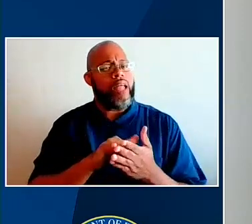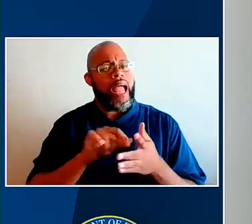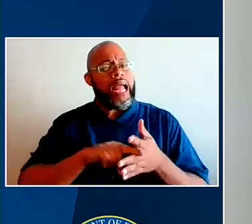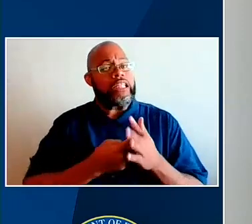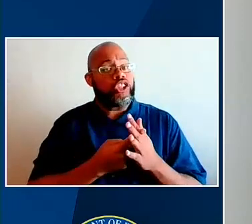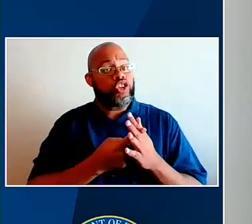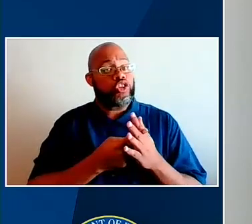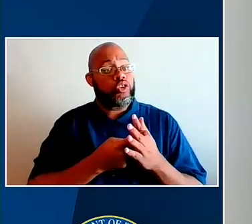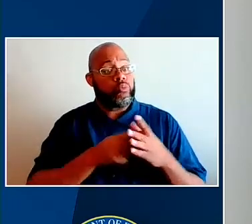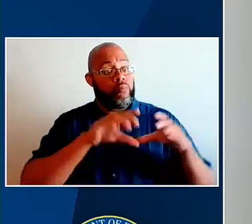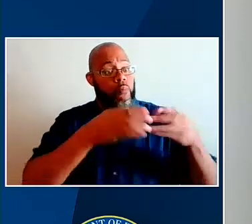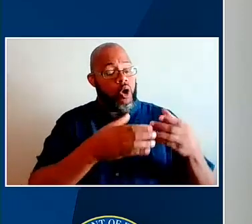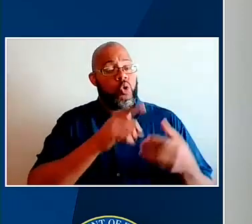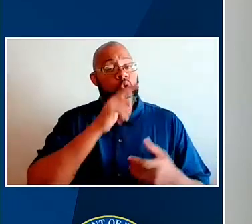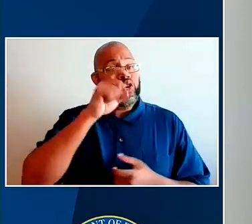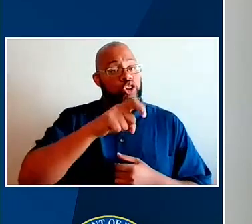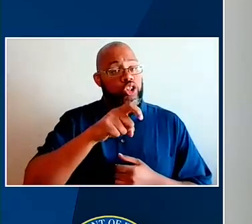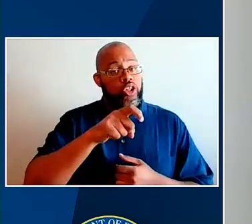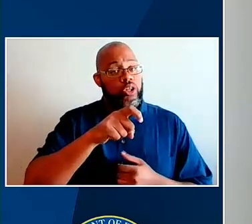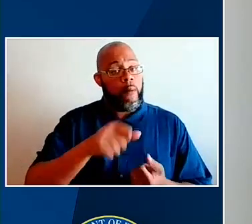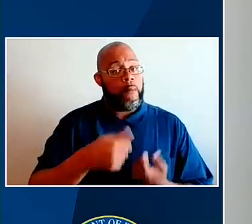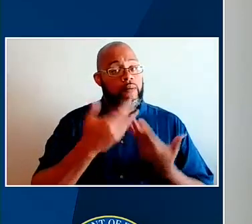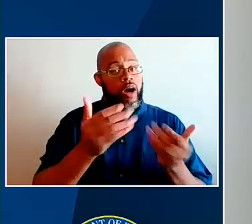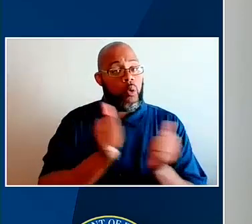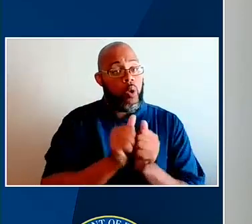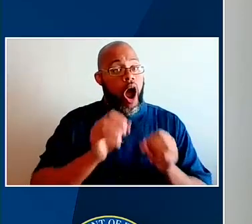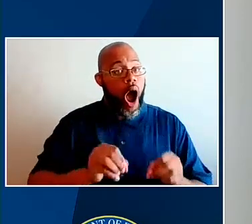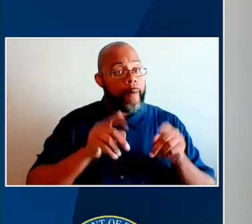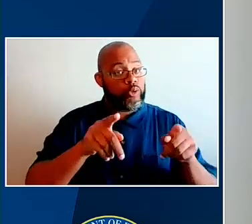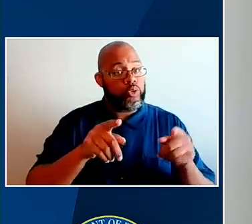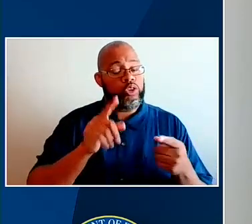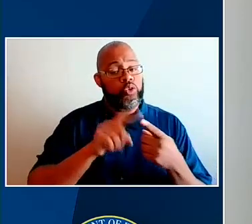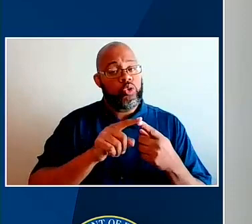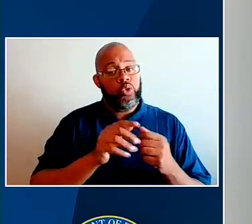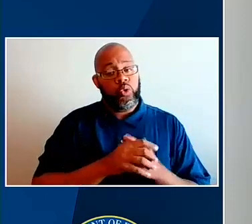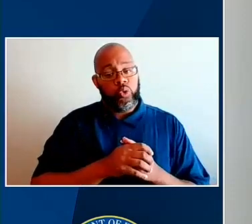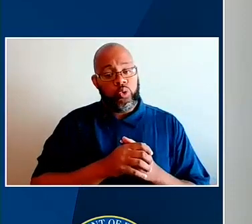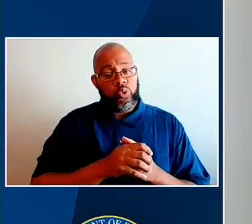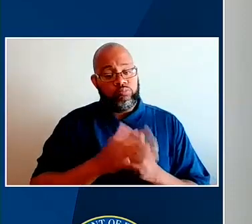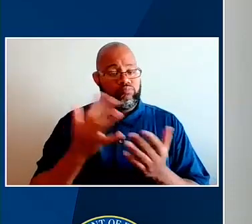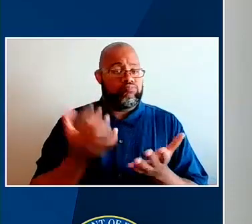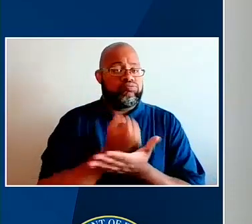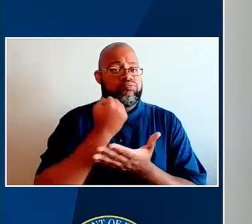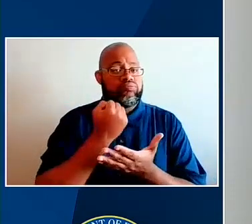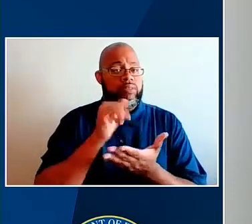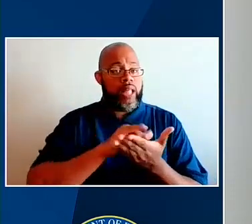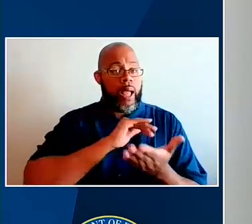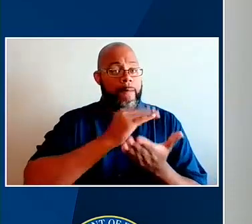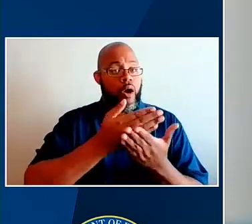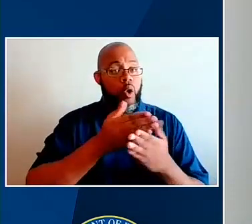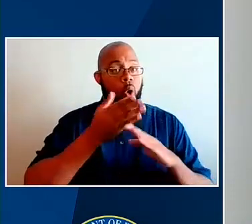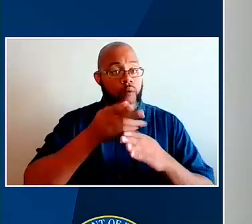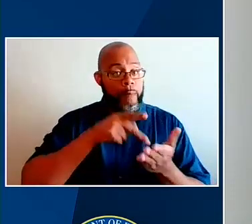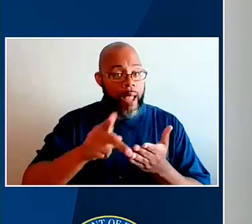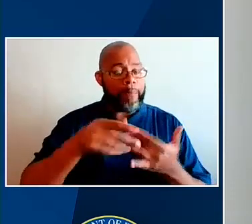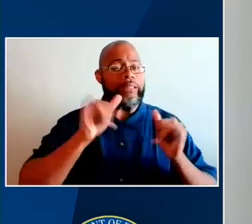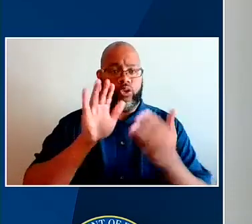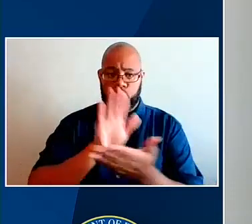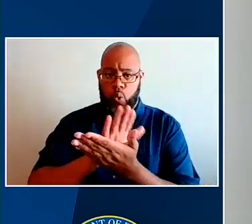that should be provided with the opportunity to obtain the amount of the overpayment is still the